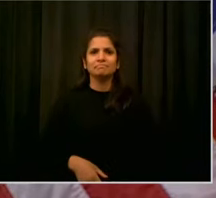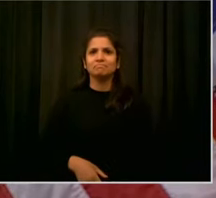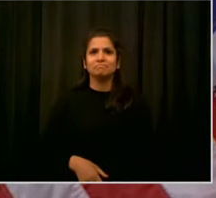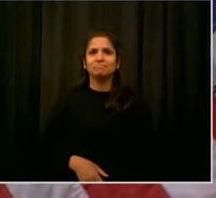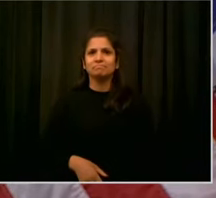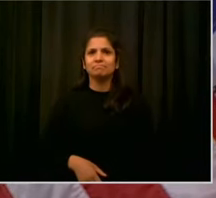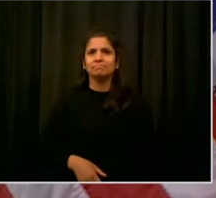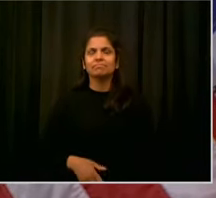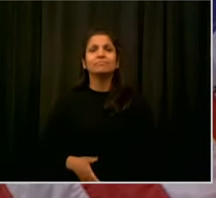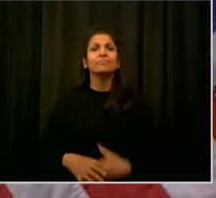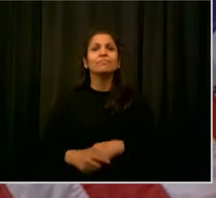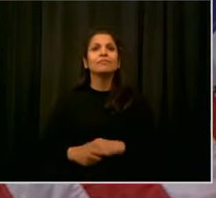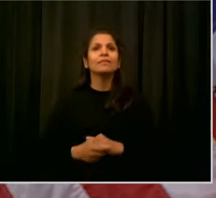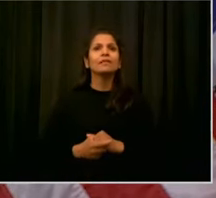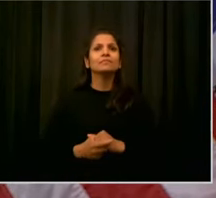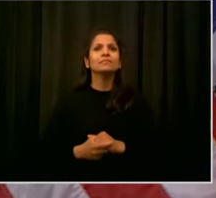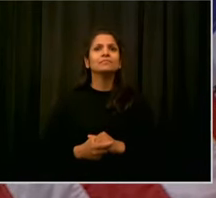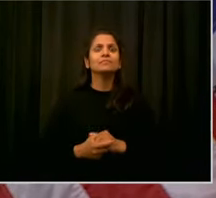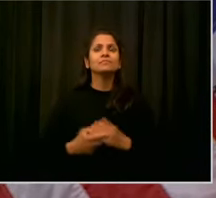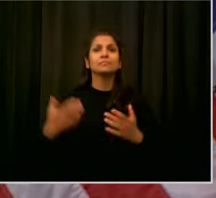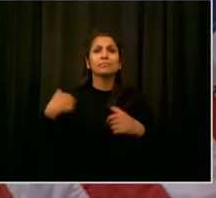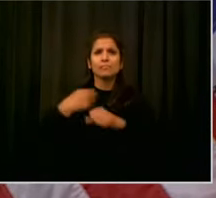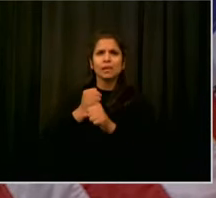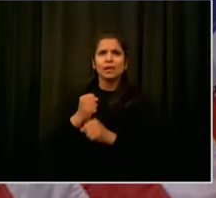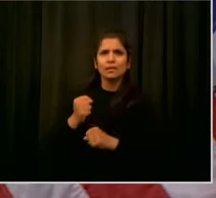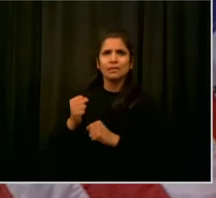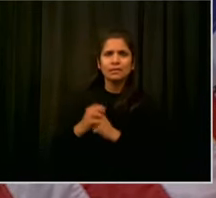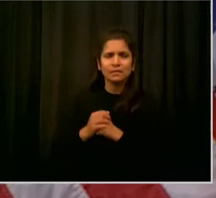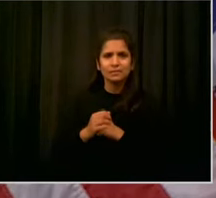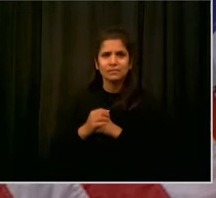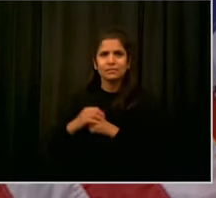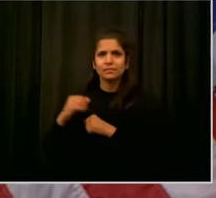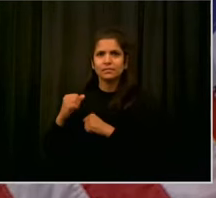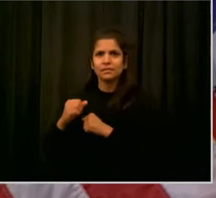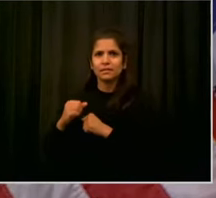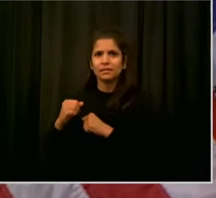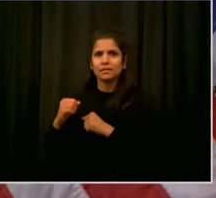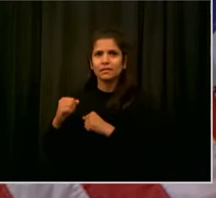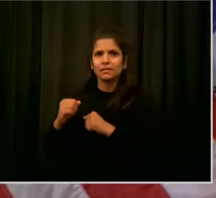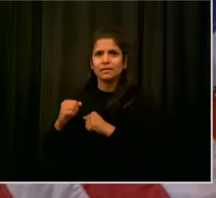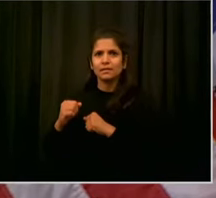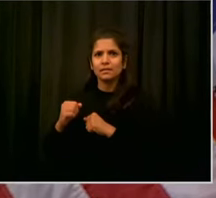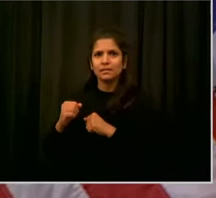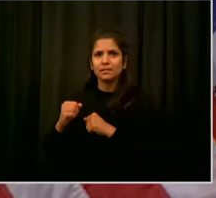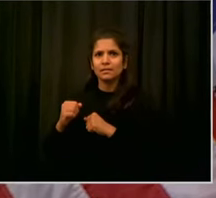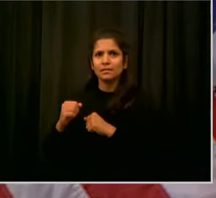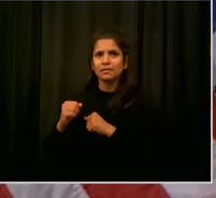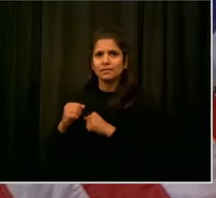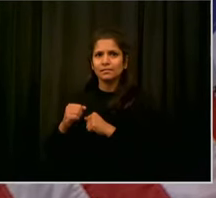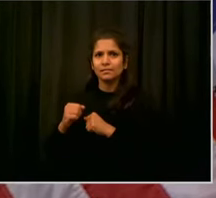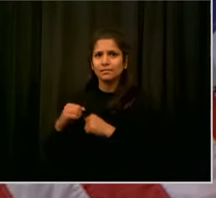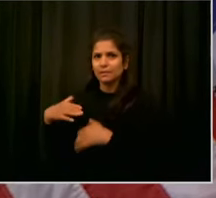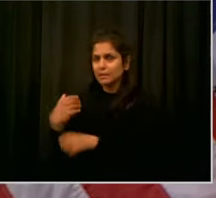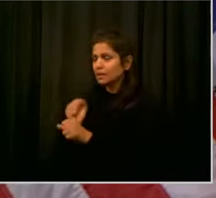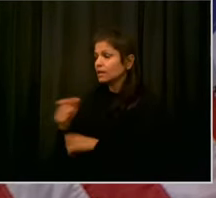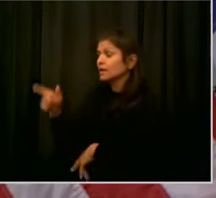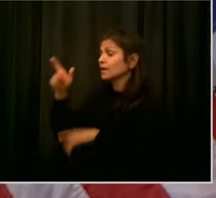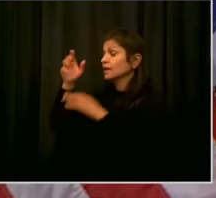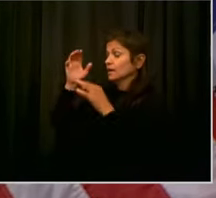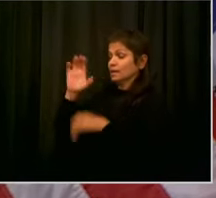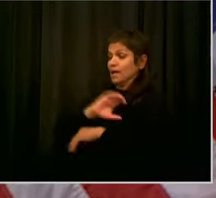leadership makes the central decisions and respects the policing professionals and, of